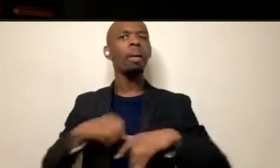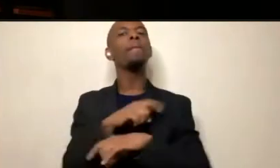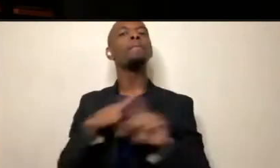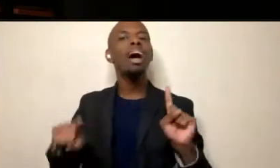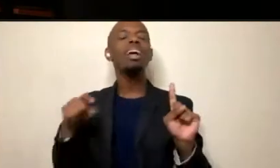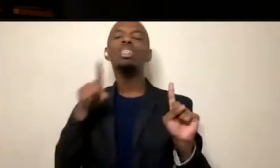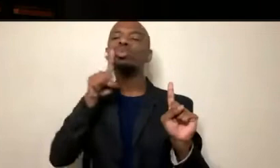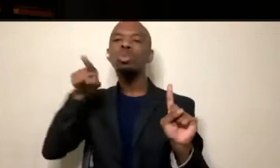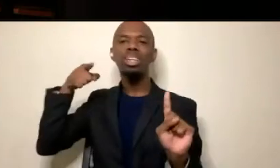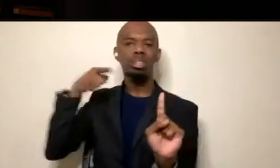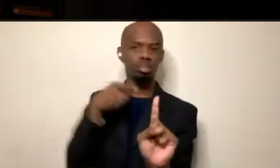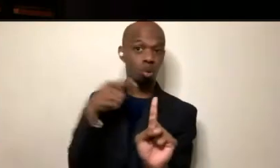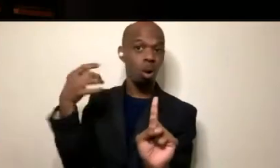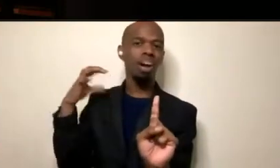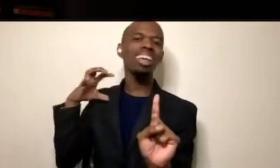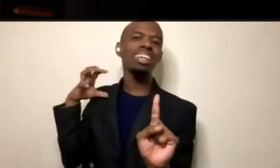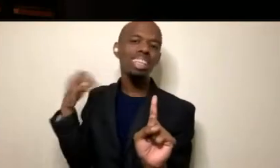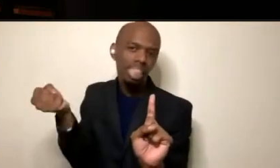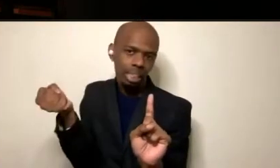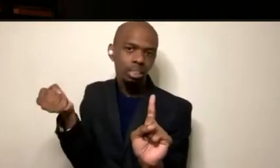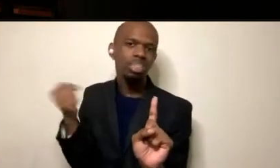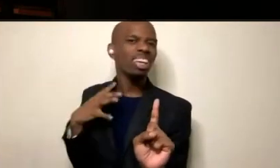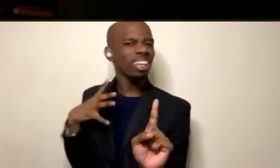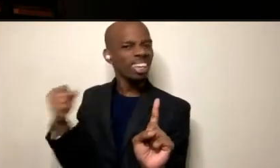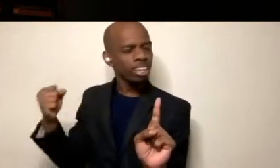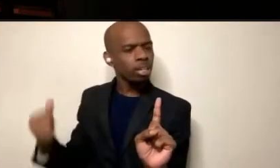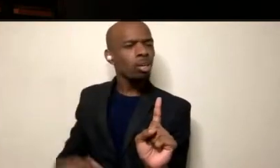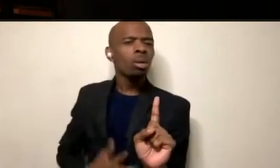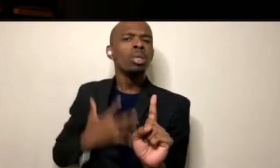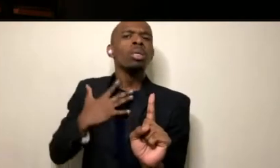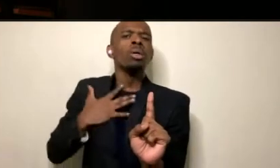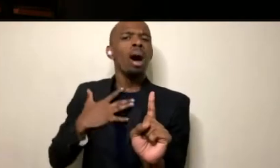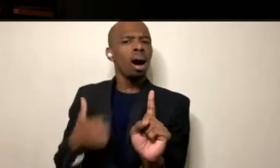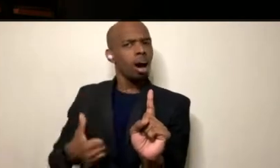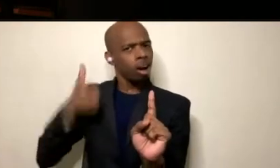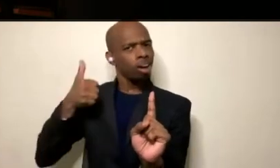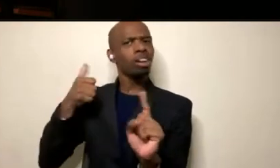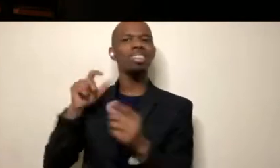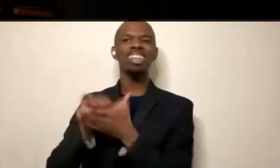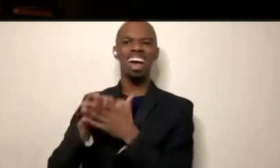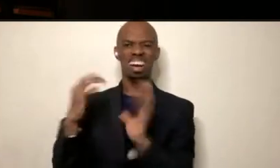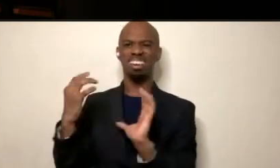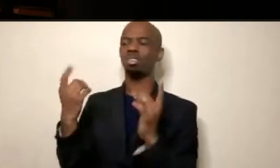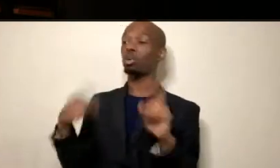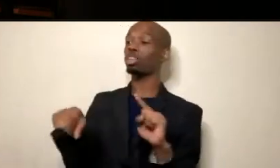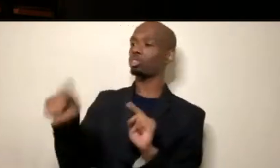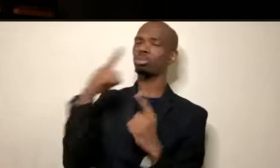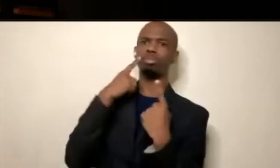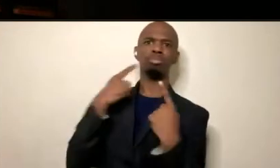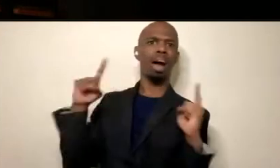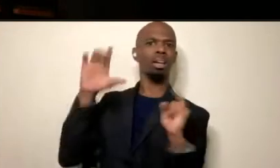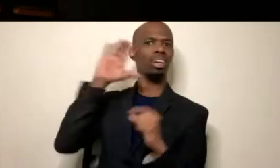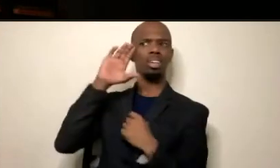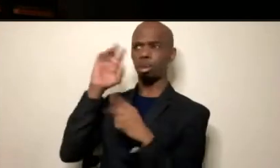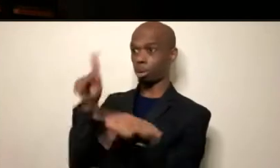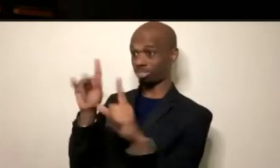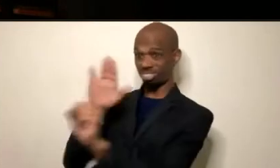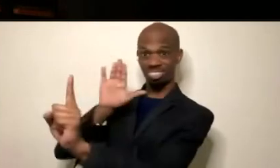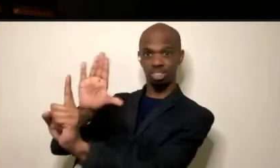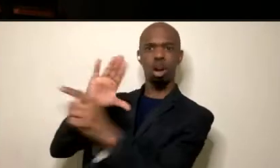about healing. You know. Telling a story. You know, once you hear somebody's story, it changes your relationship to that person.